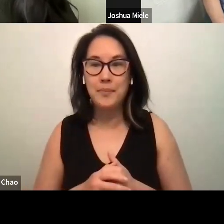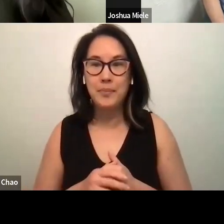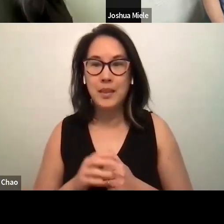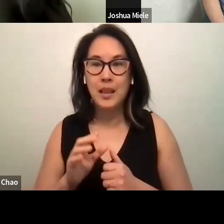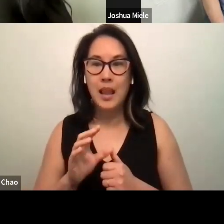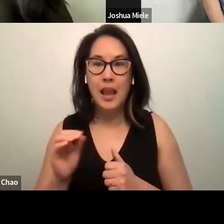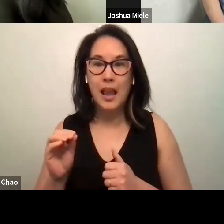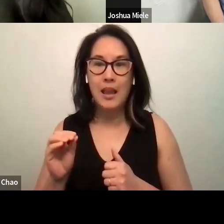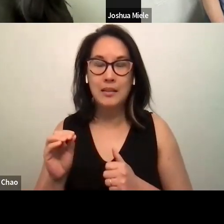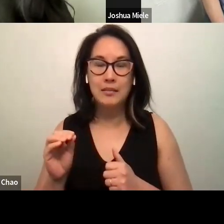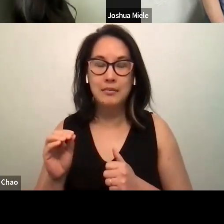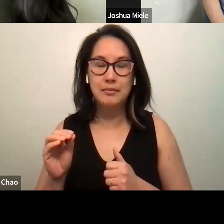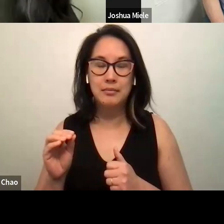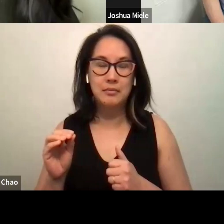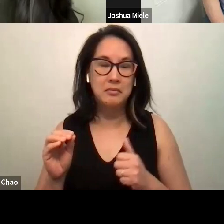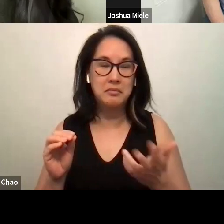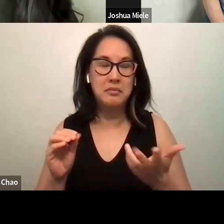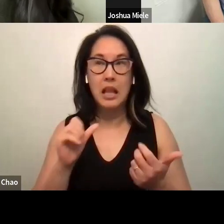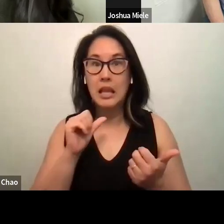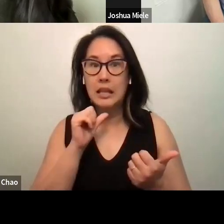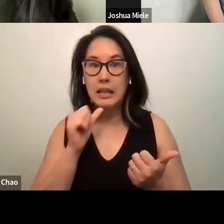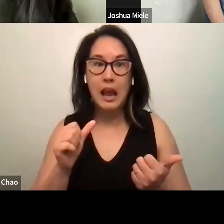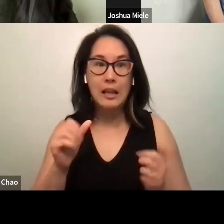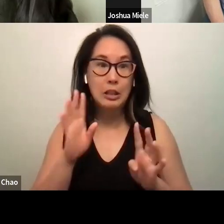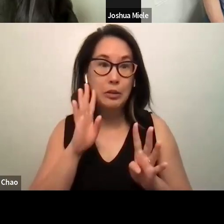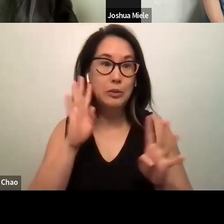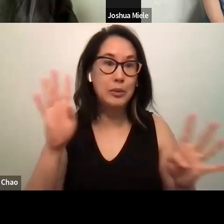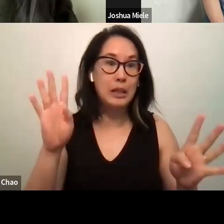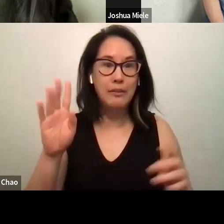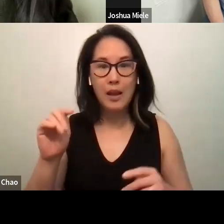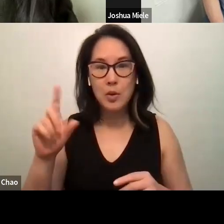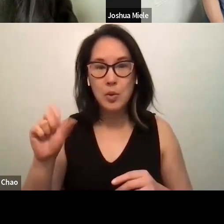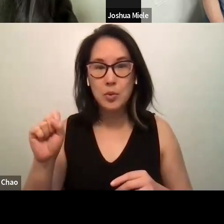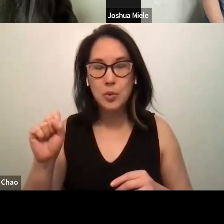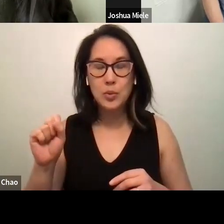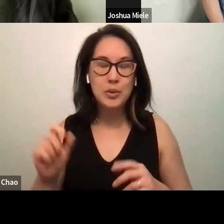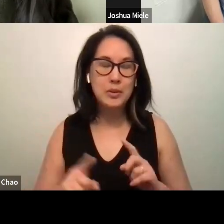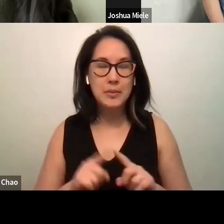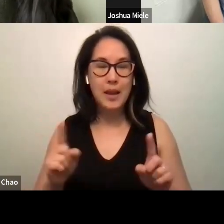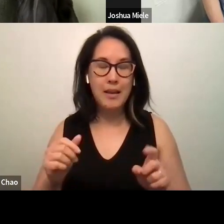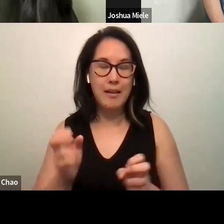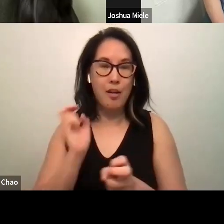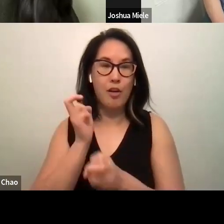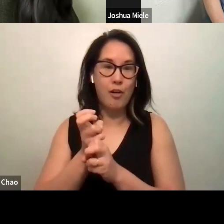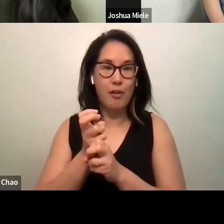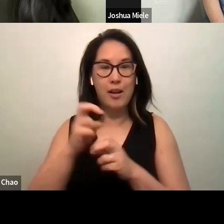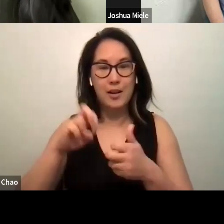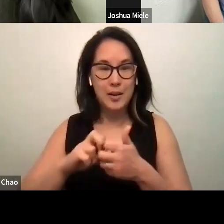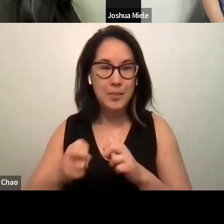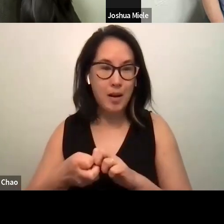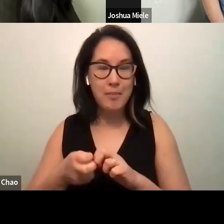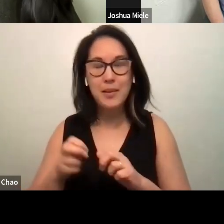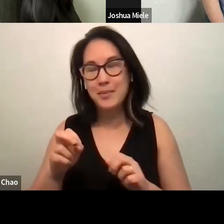people not to reinvent these tools, because that's a very hard problem that people have